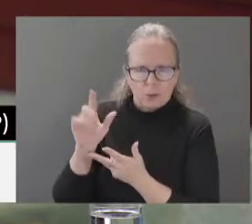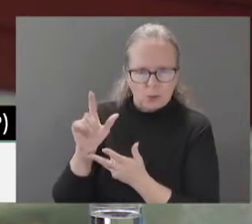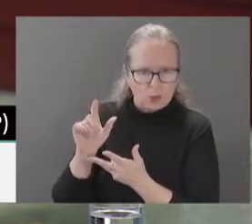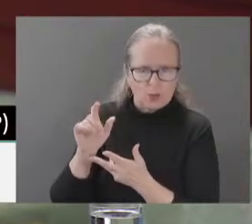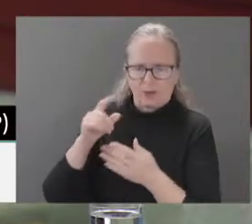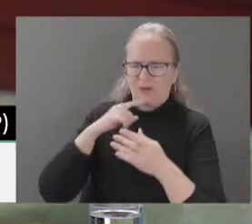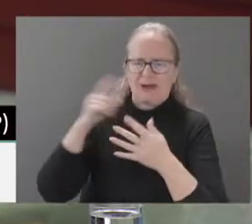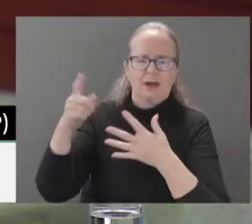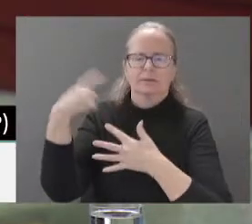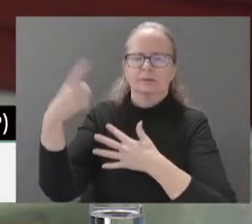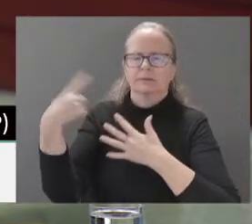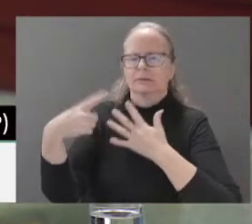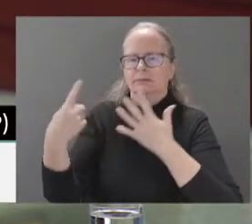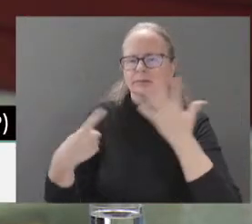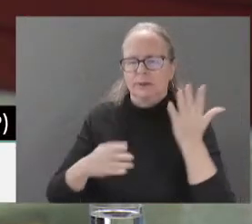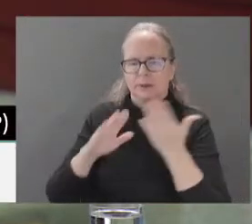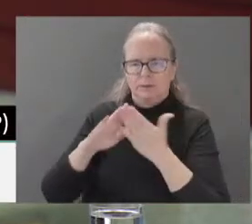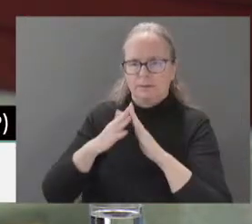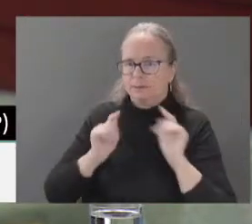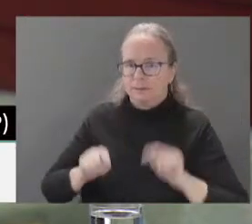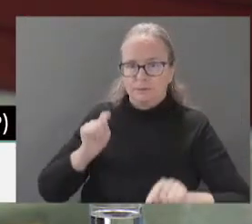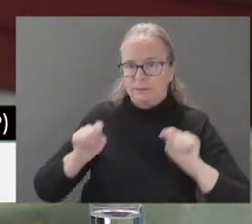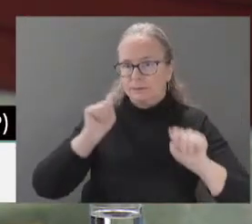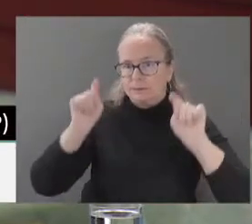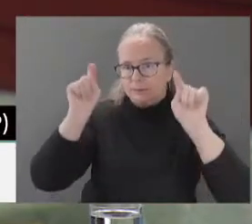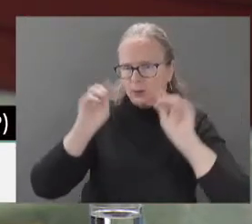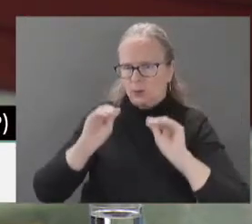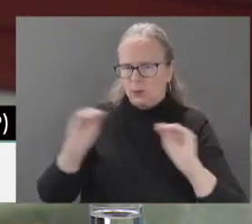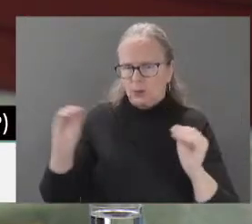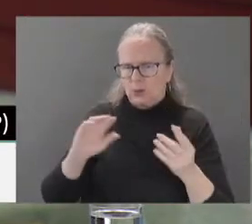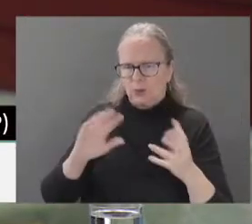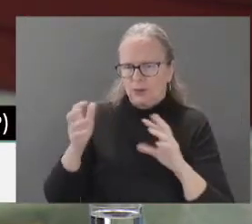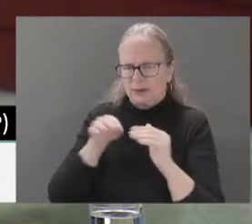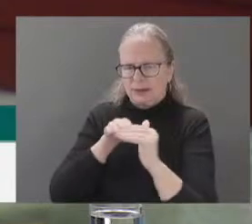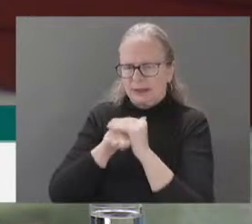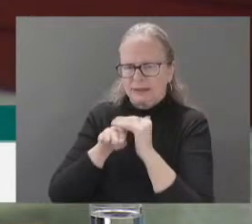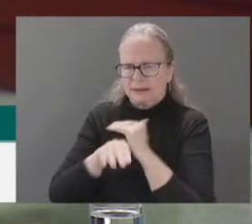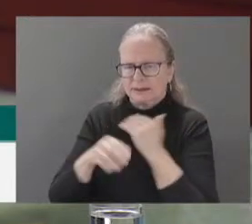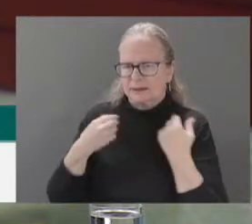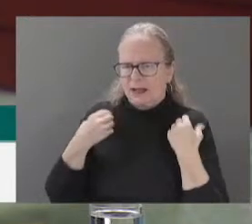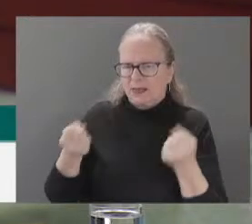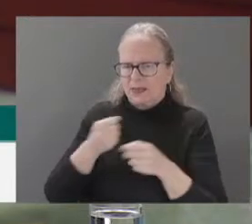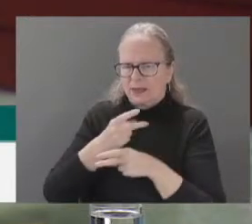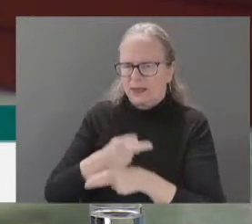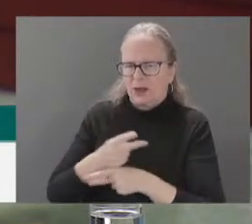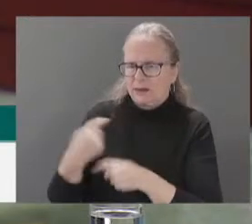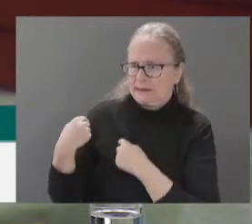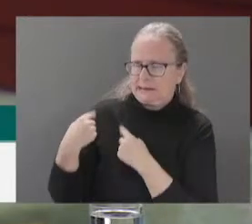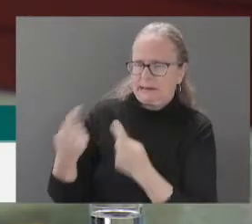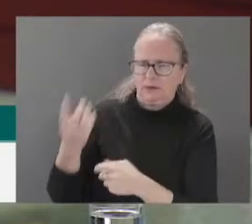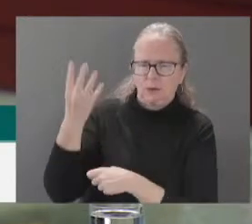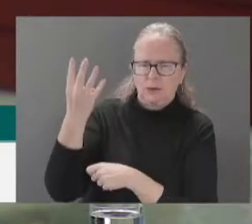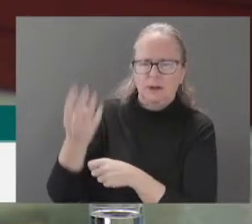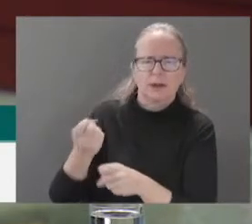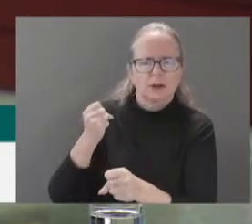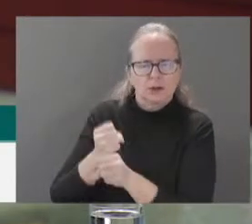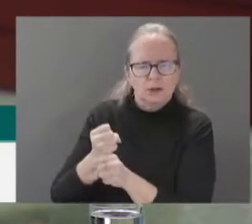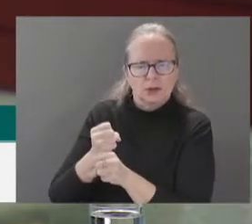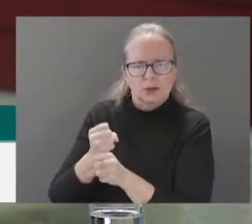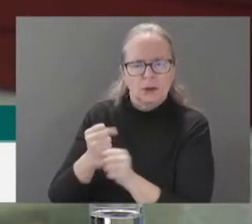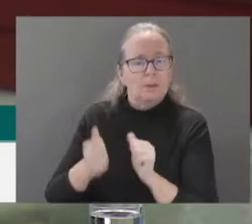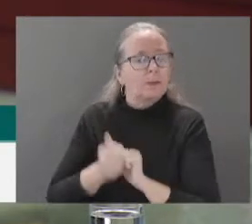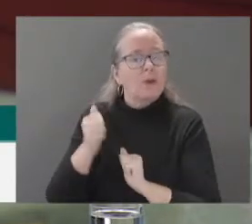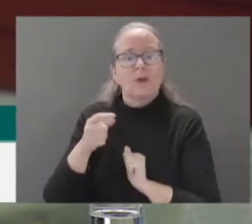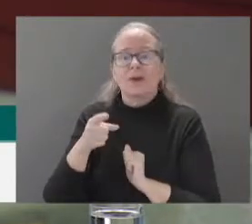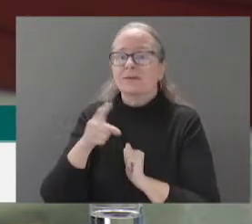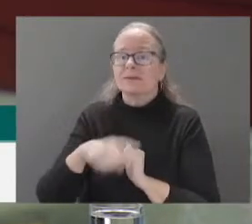these disruptions have been going on for four years most of these communities have a largely silent UCP MLA